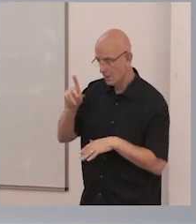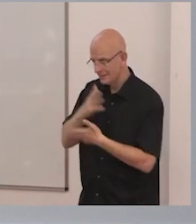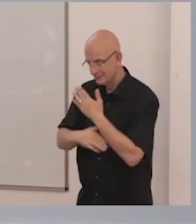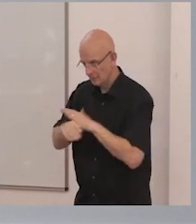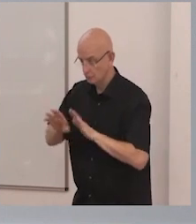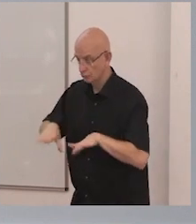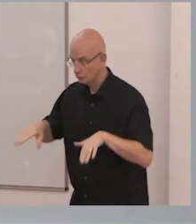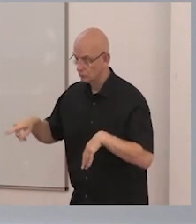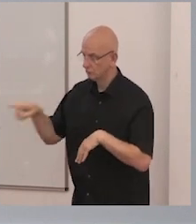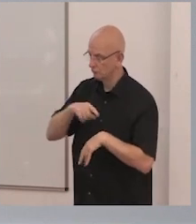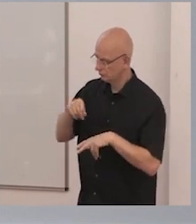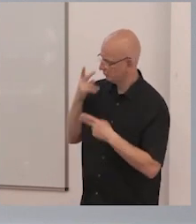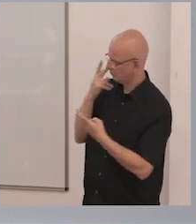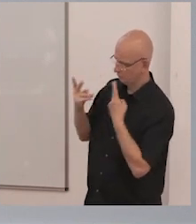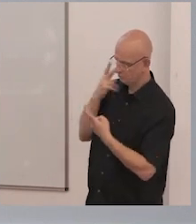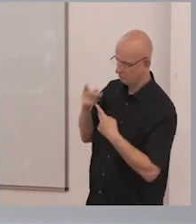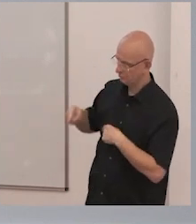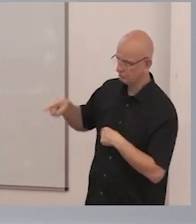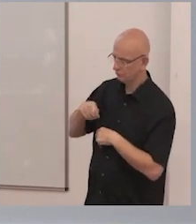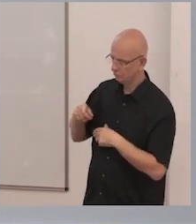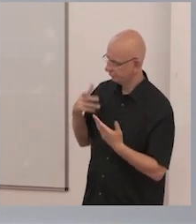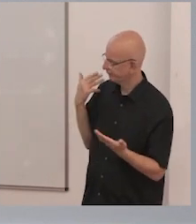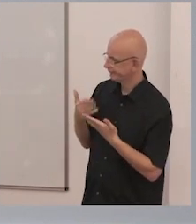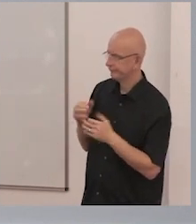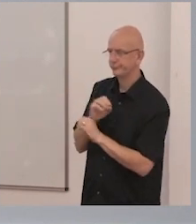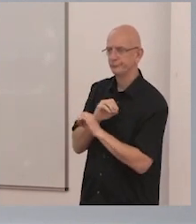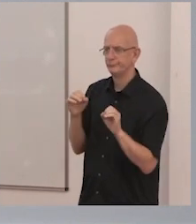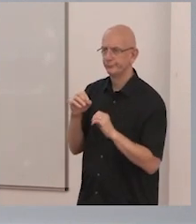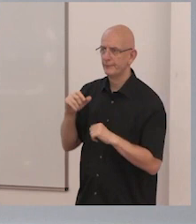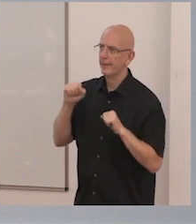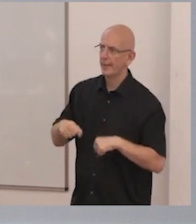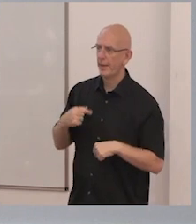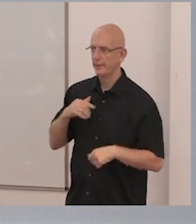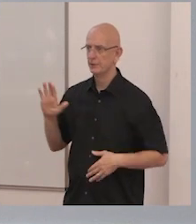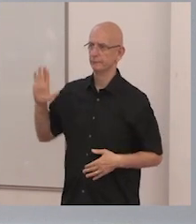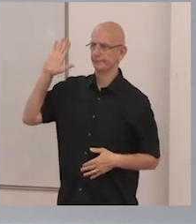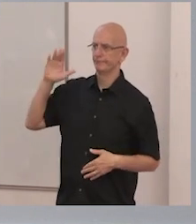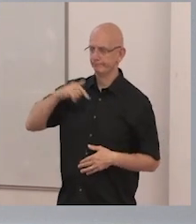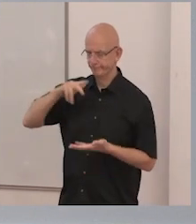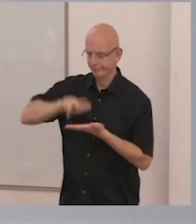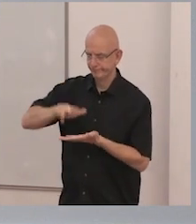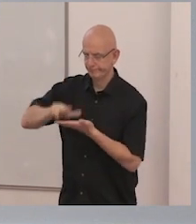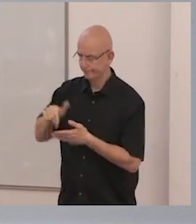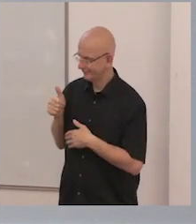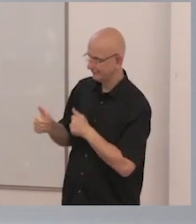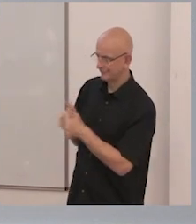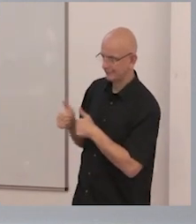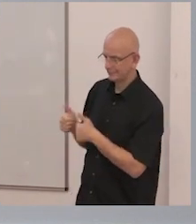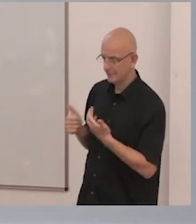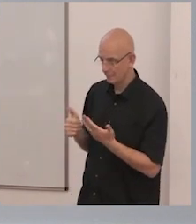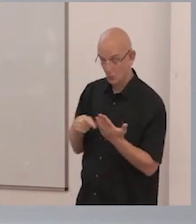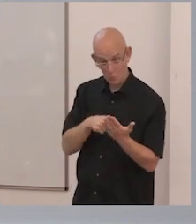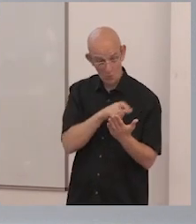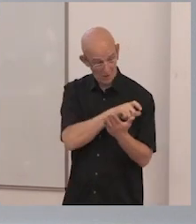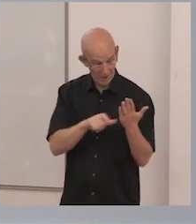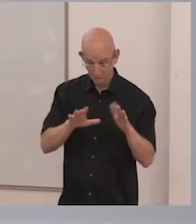child who is capable of forming his or her own views the right to express those views freely in all